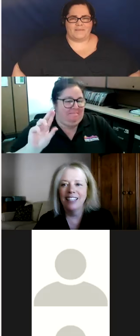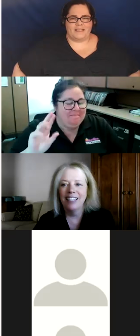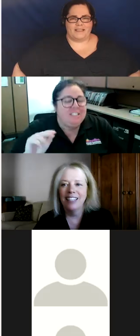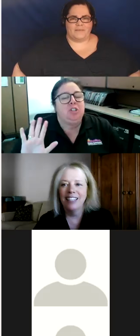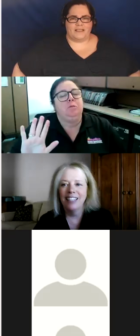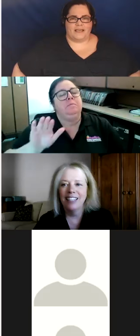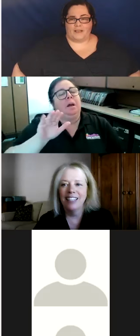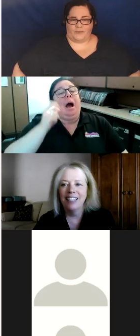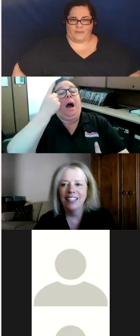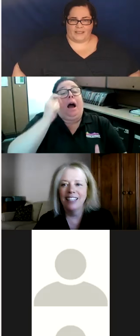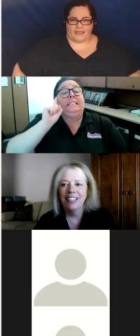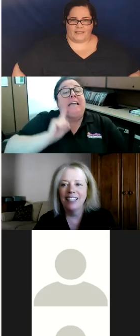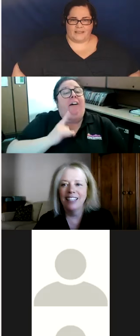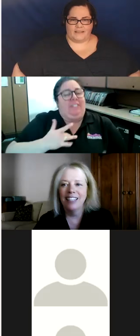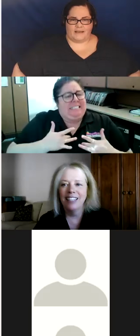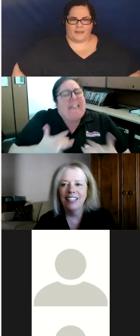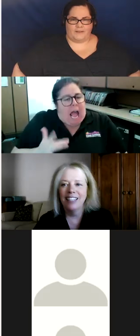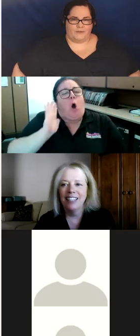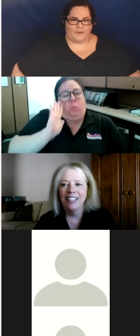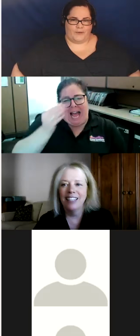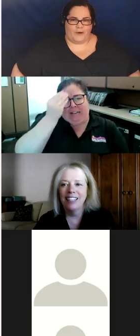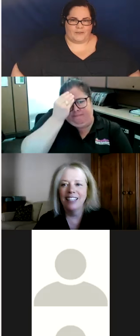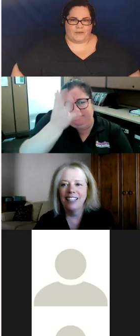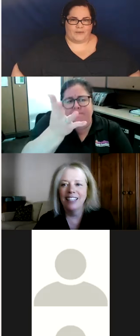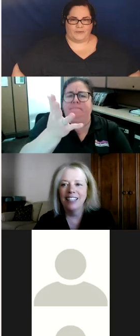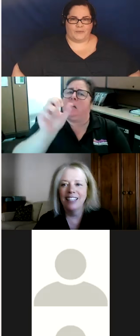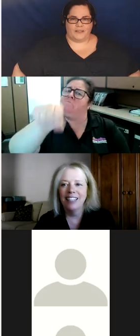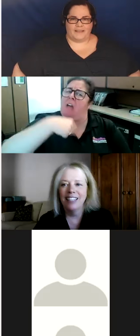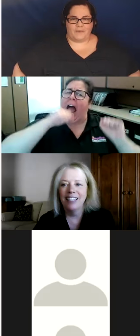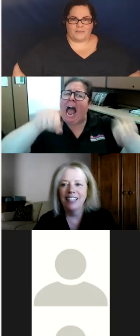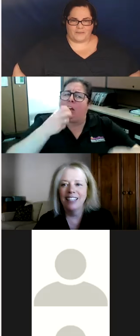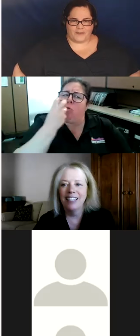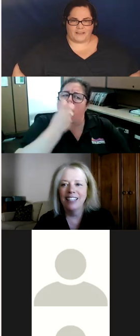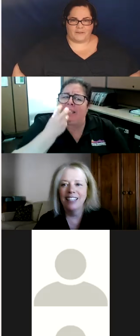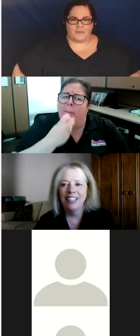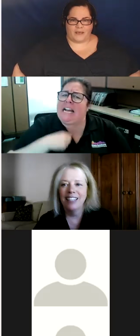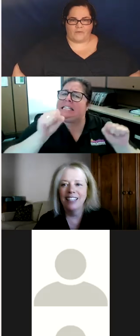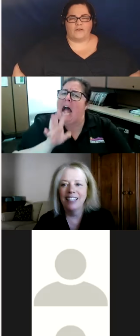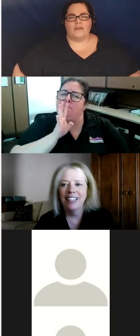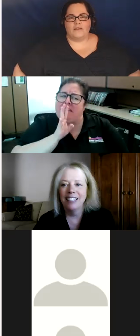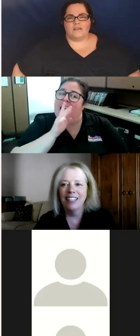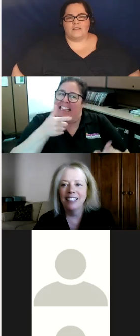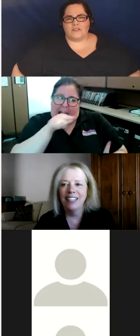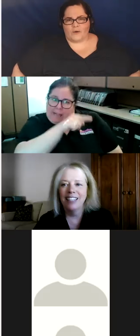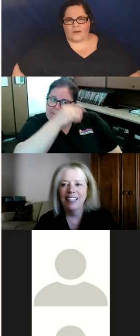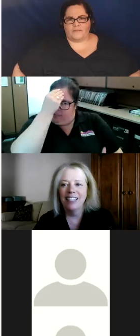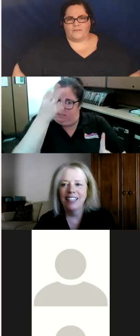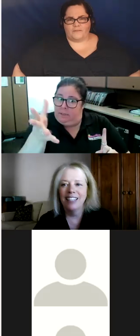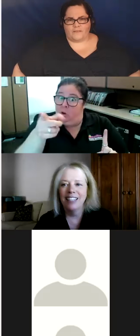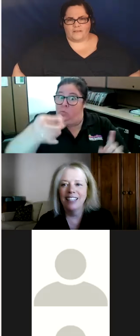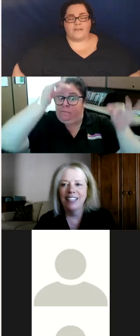the same thing as somebody saying, "Can you read my signs?" I mean, you don't know, so that wouldn't be effective. That wouldn't be helpful.